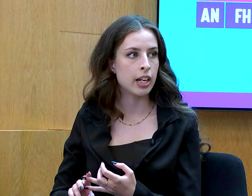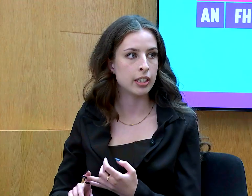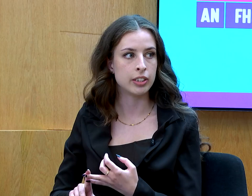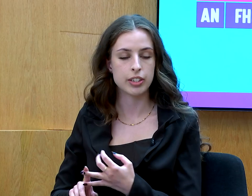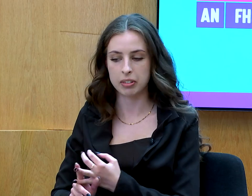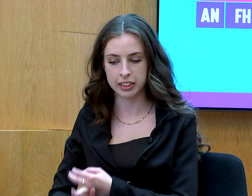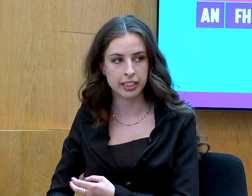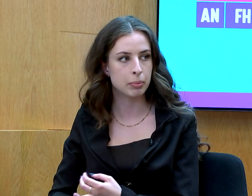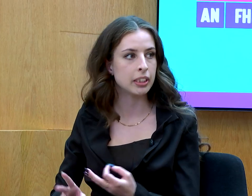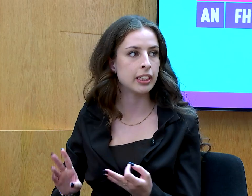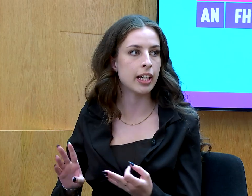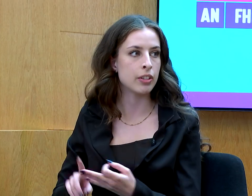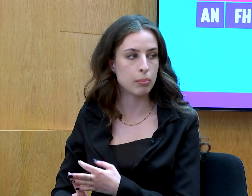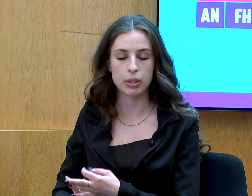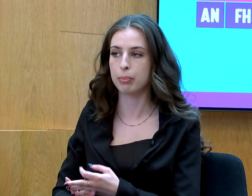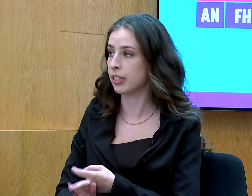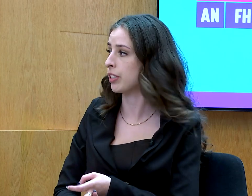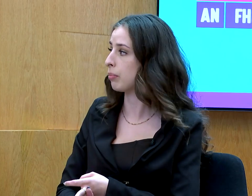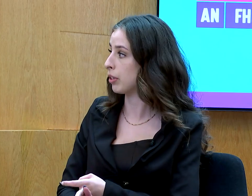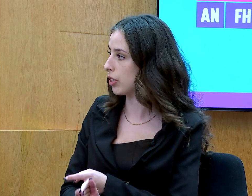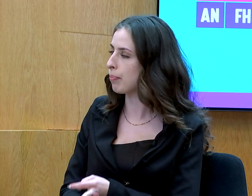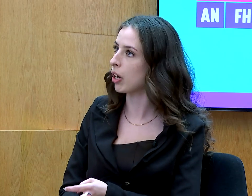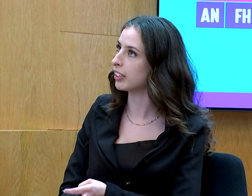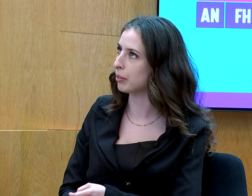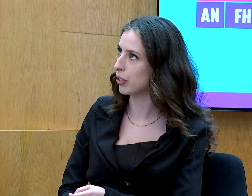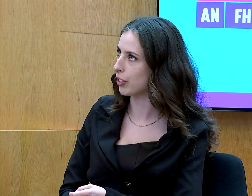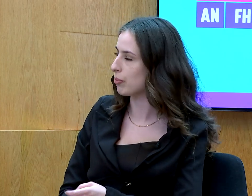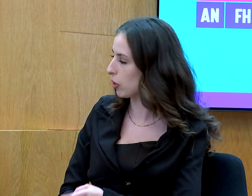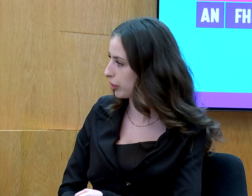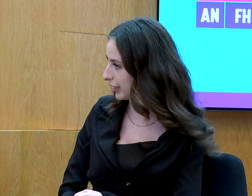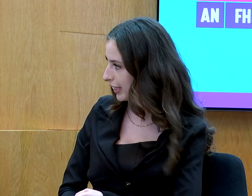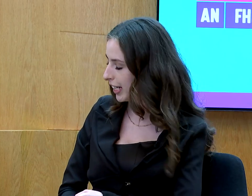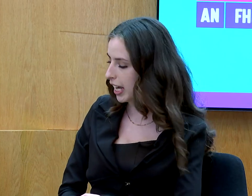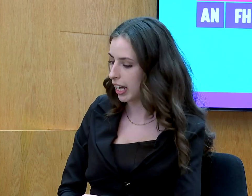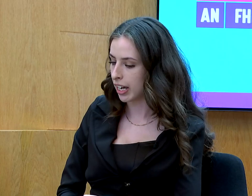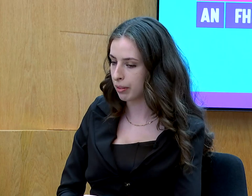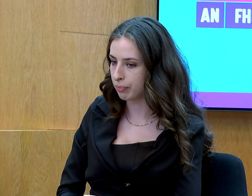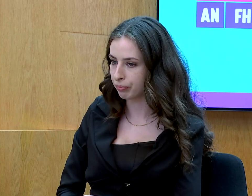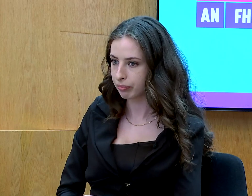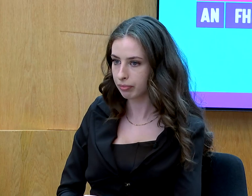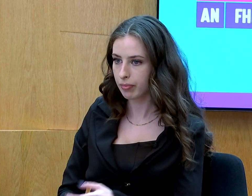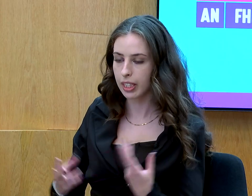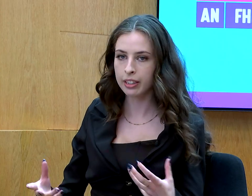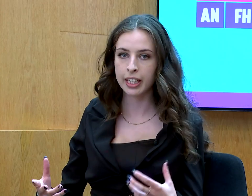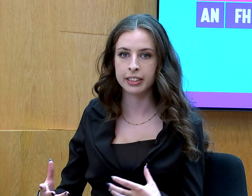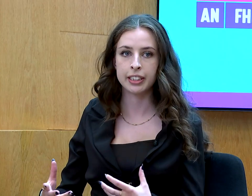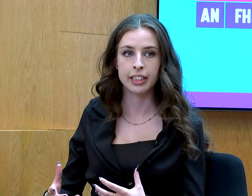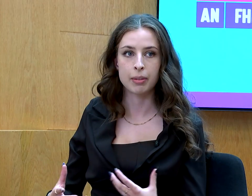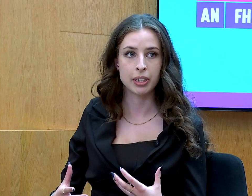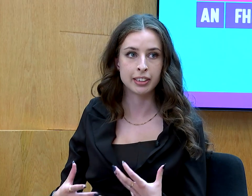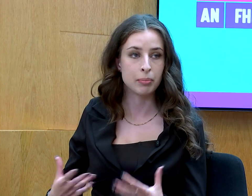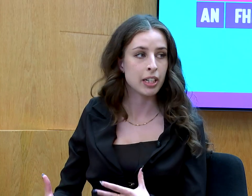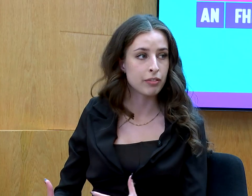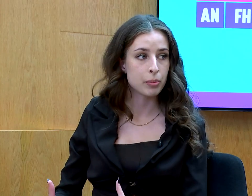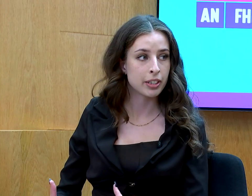education and accessibility and a more participatory democracy. At the end of the day,